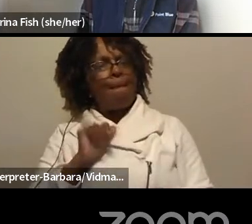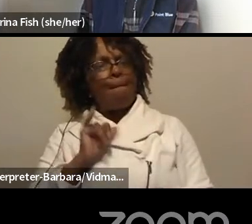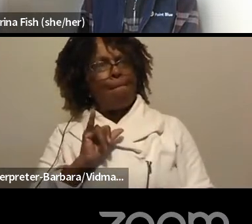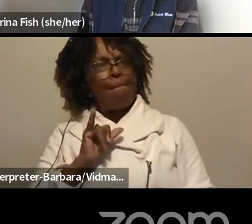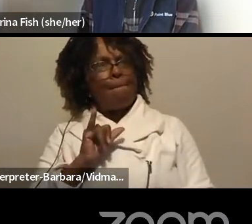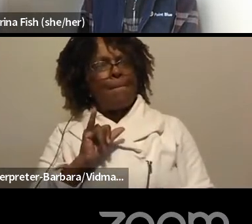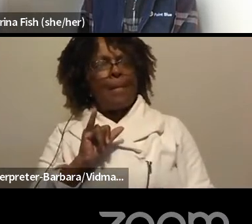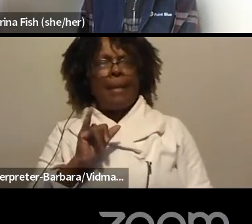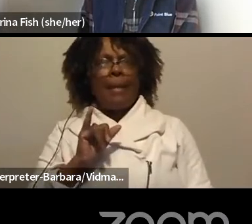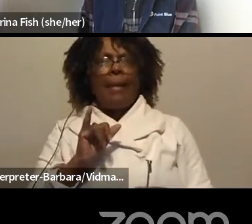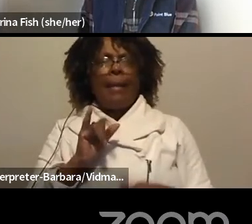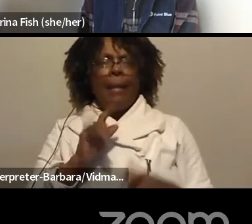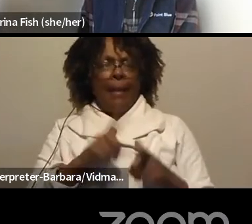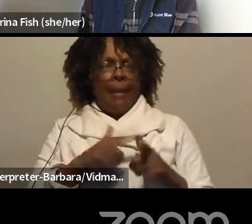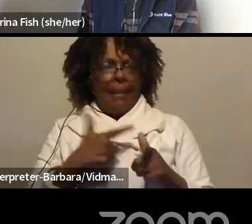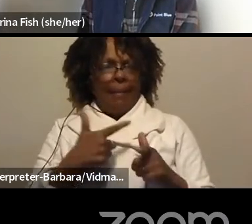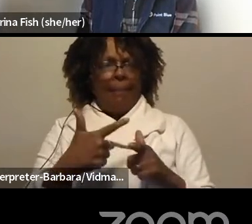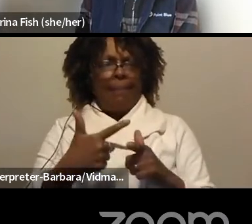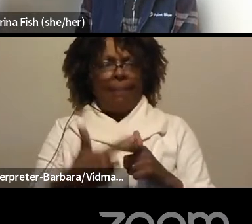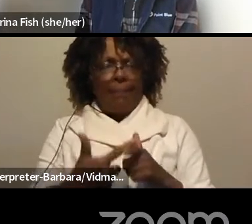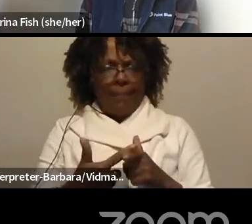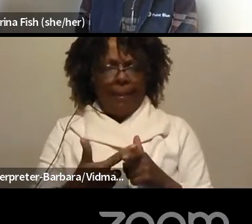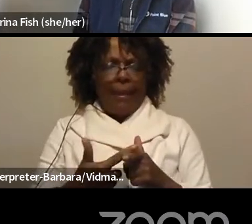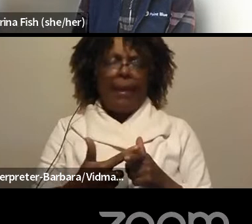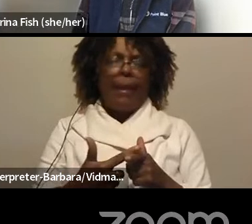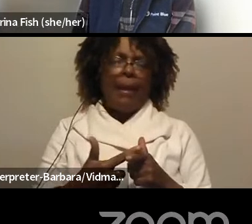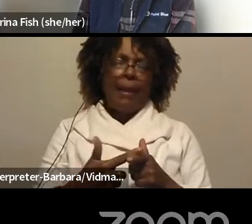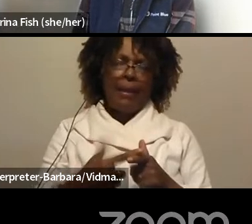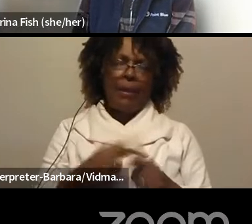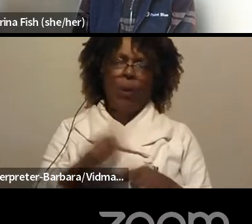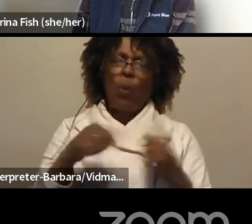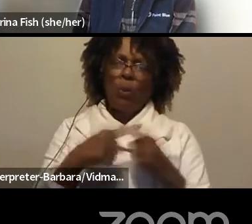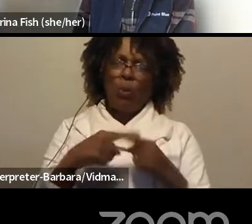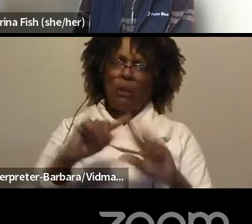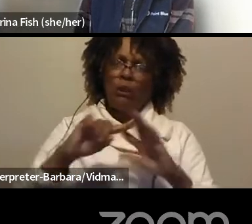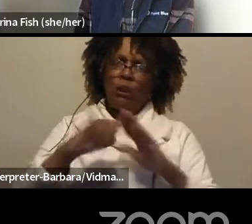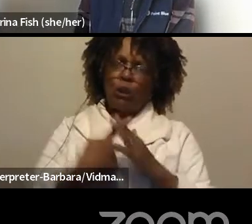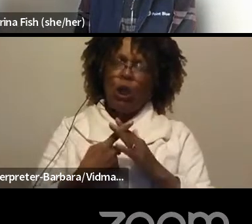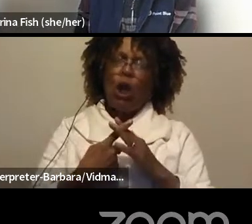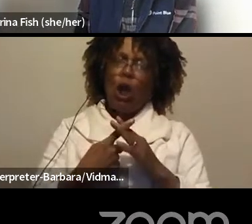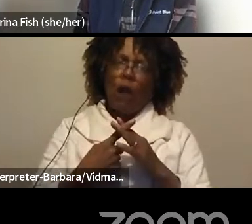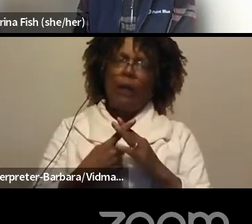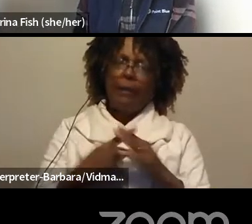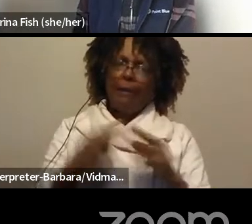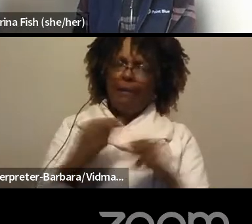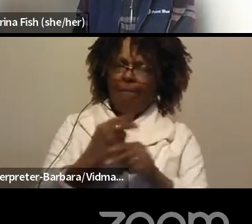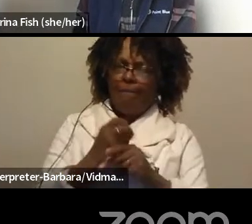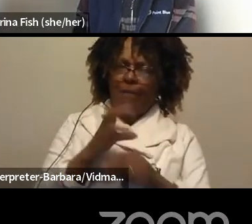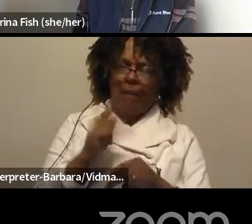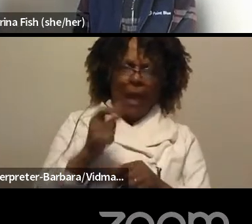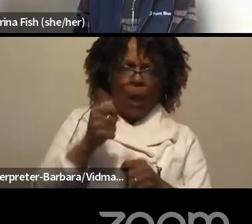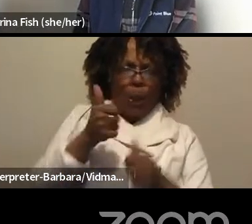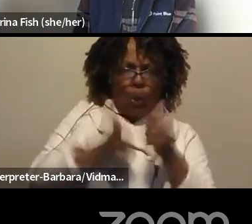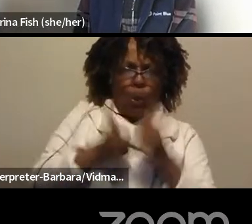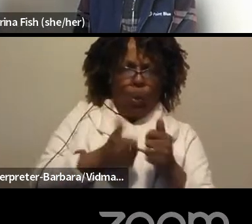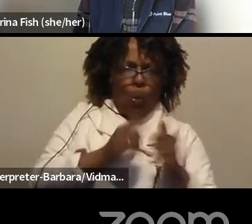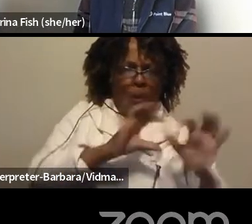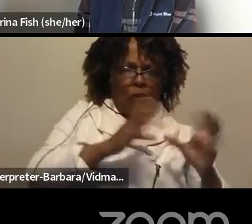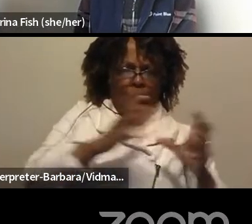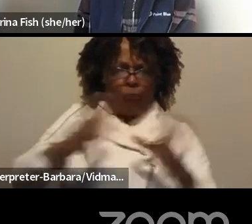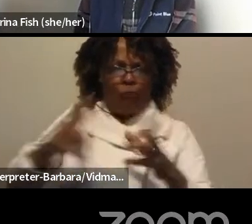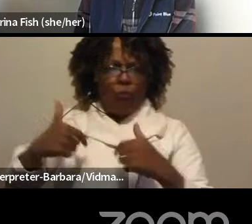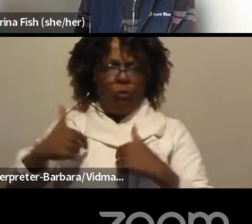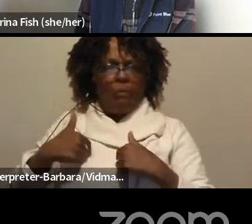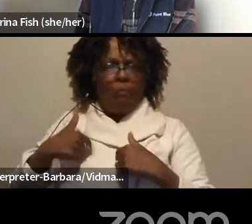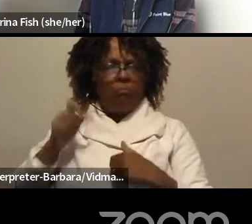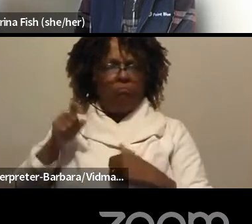to being on the diversity, equity, inclusion committee, at first I had denied it because I was like, well, just like